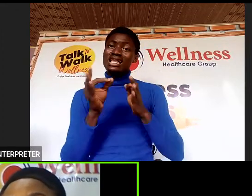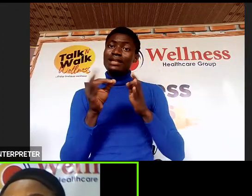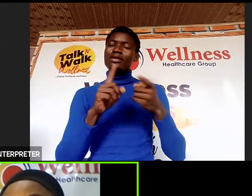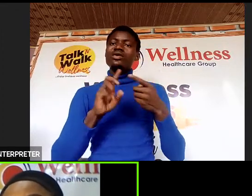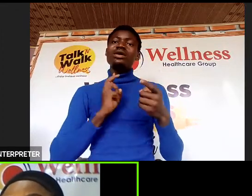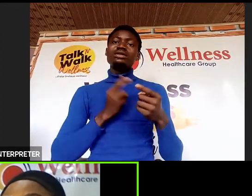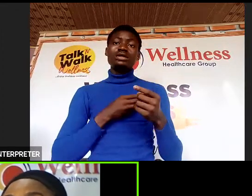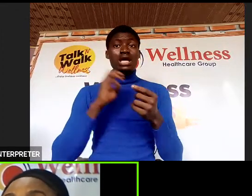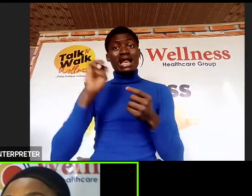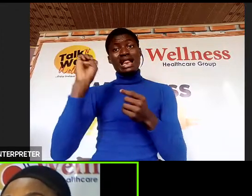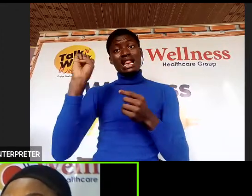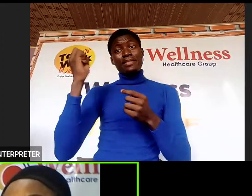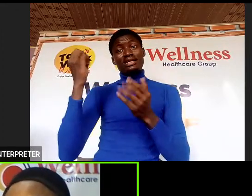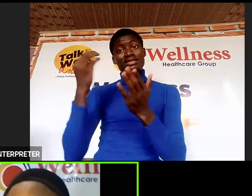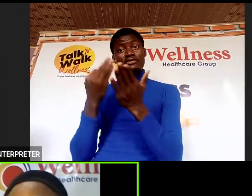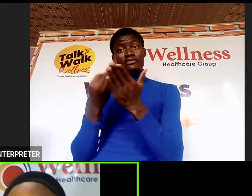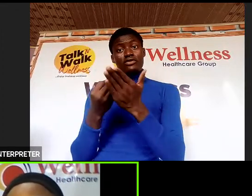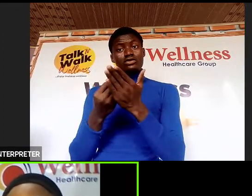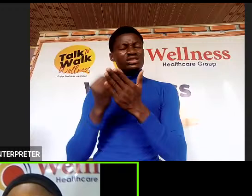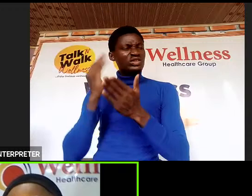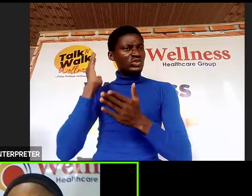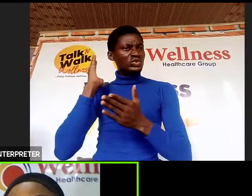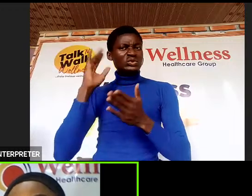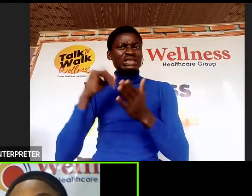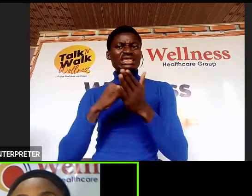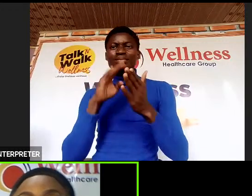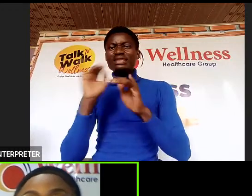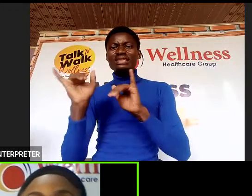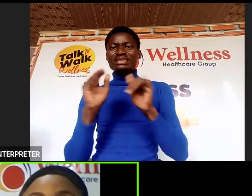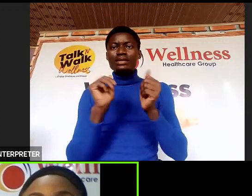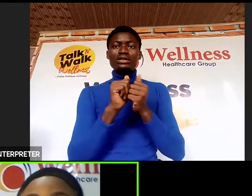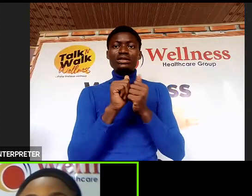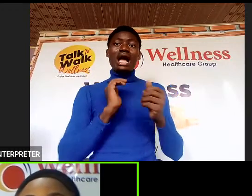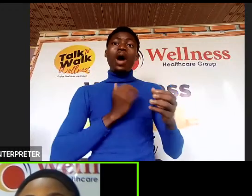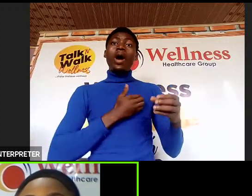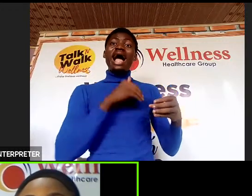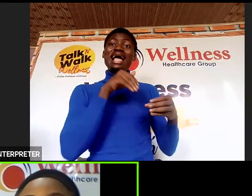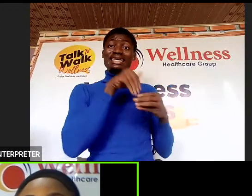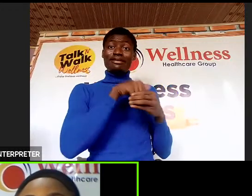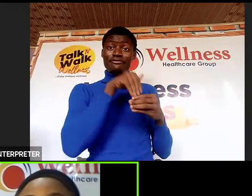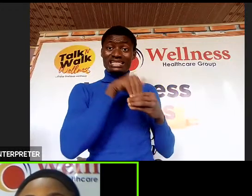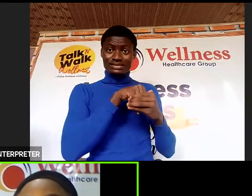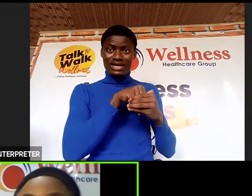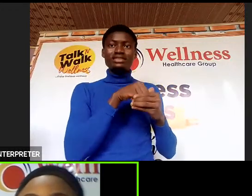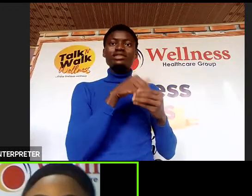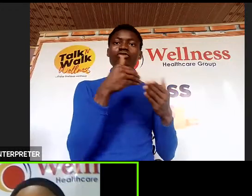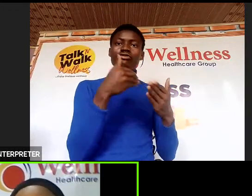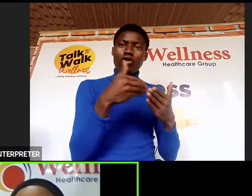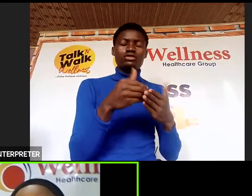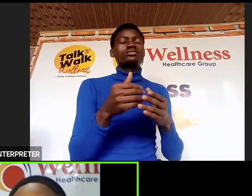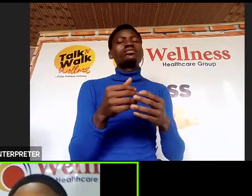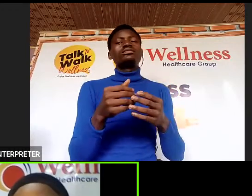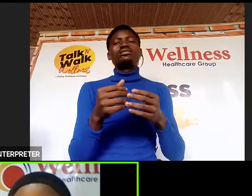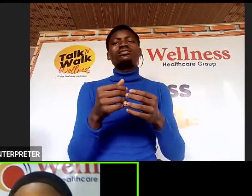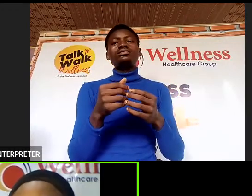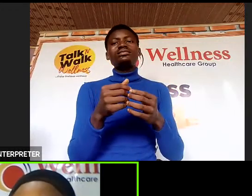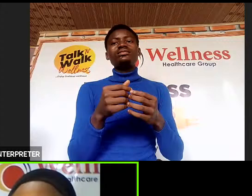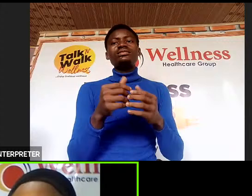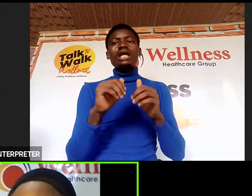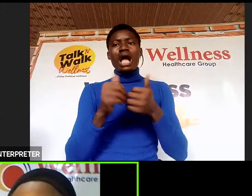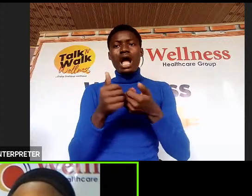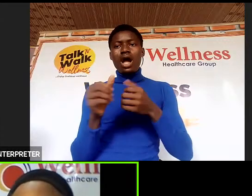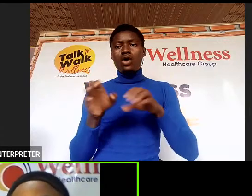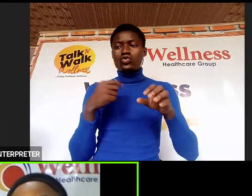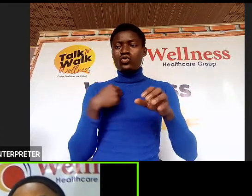market. So if we save emergency fund, how do we save it? How do we save investment fund? How do we send money to the market? He said the